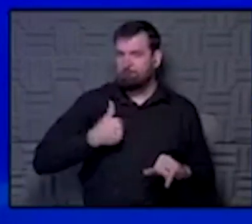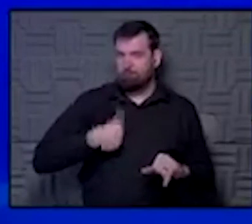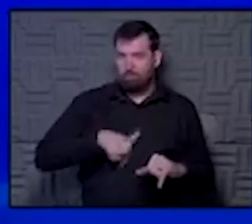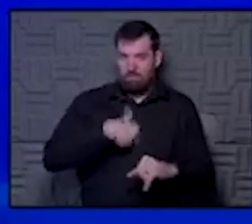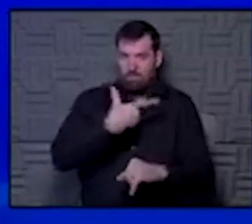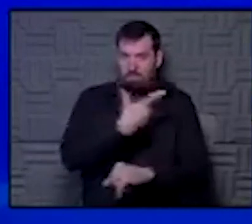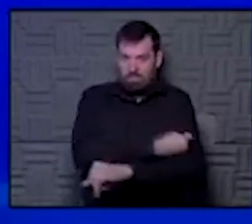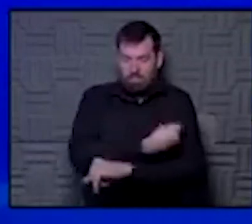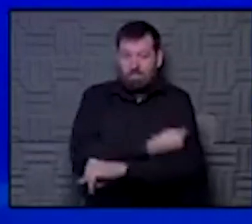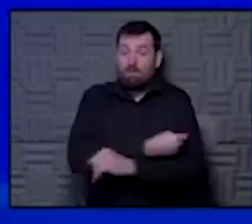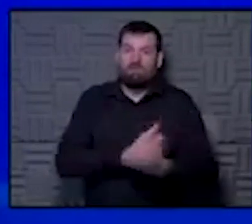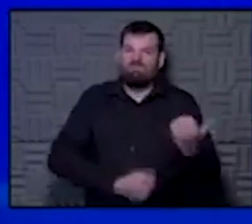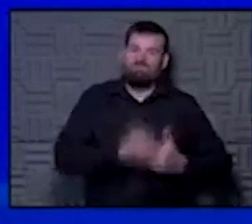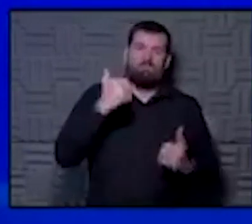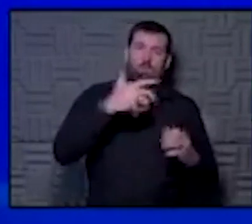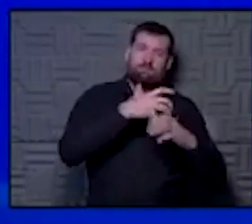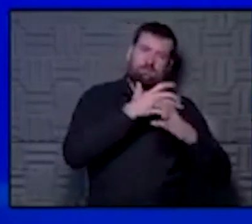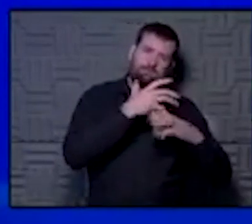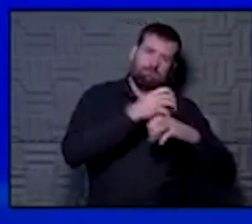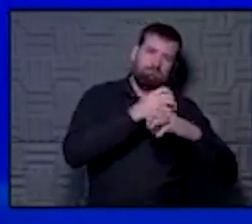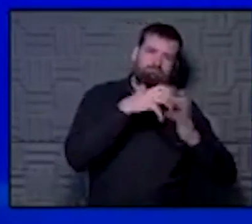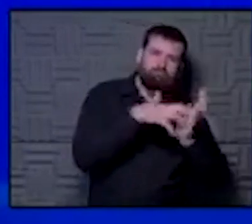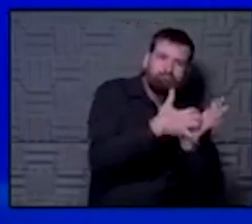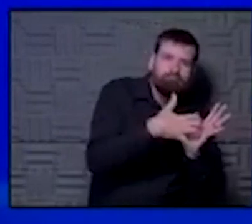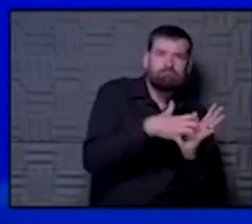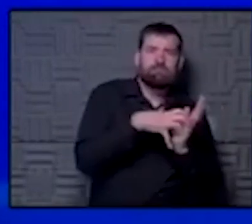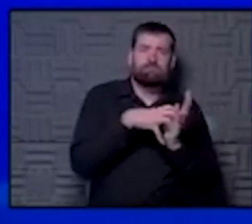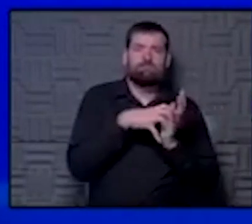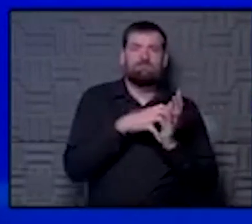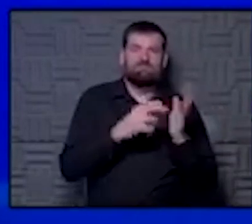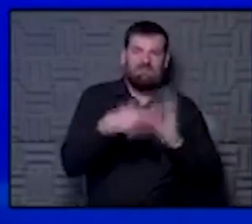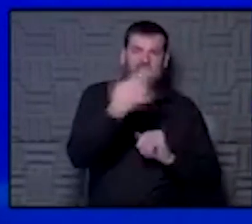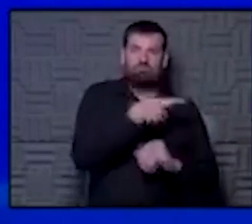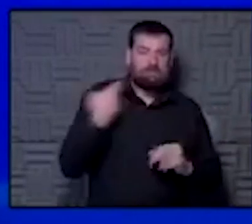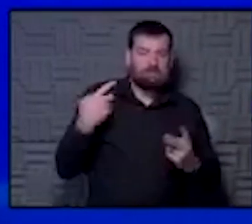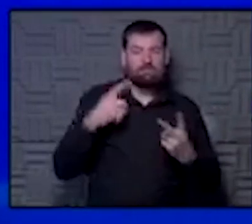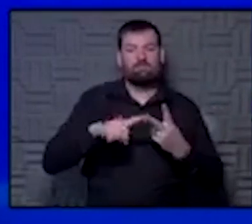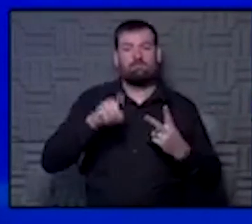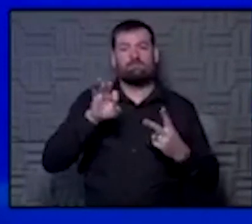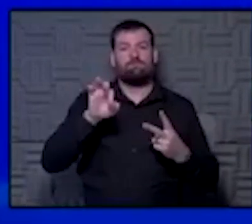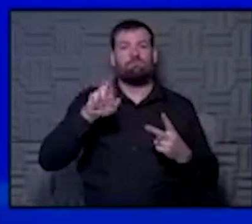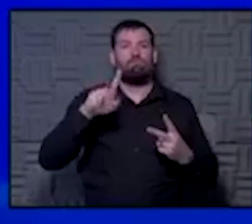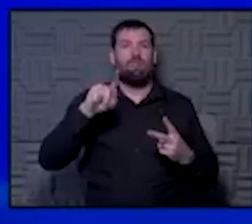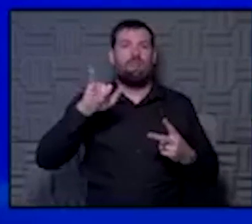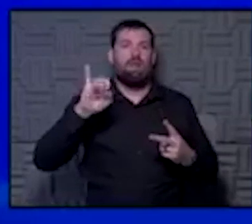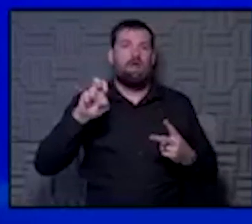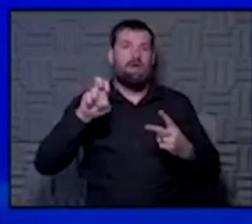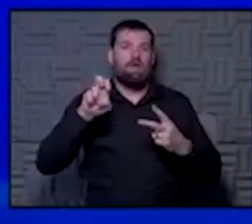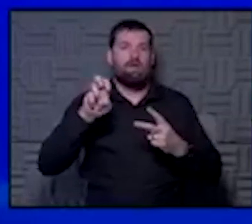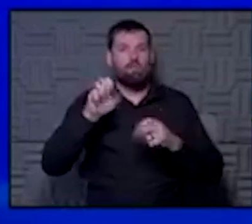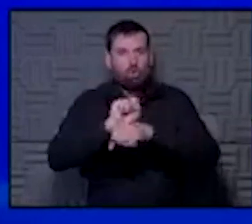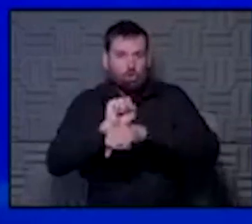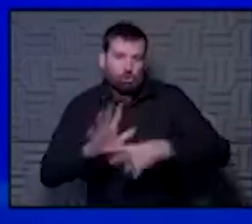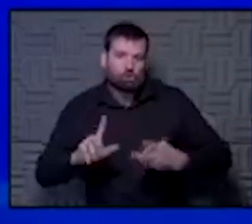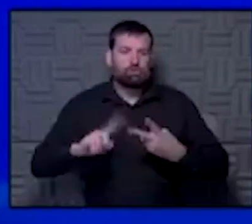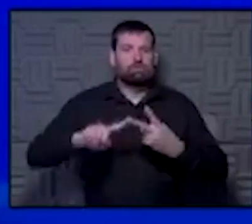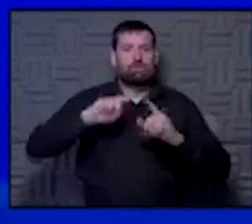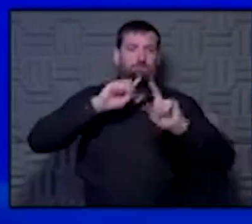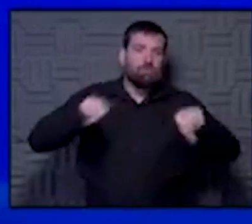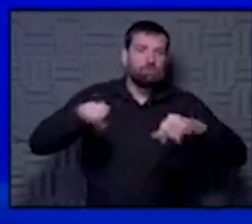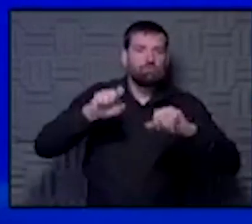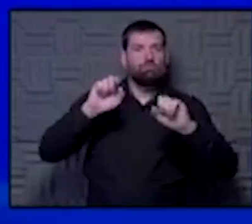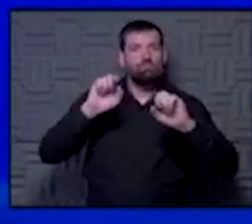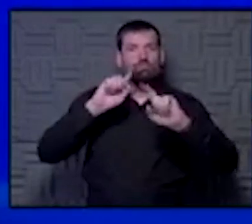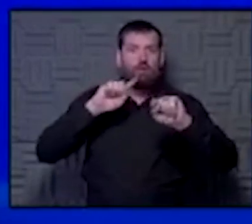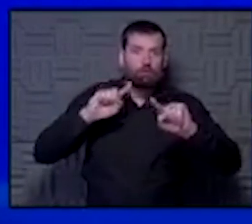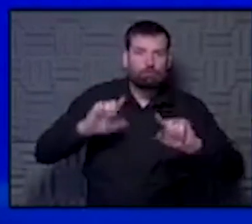the most vulnerable populations, and we vaccinate frontline workers, and we first responders and healthcare